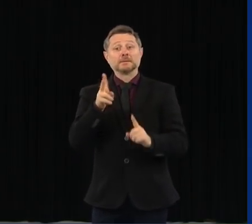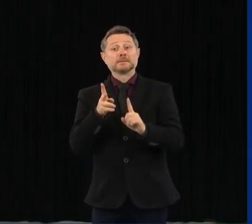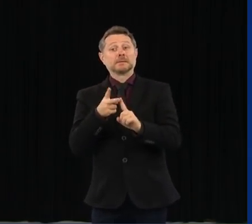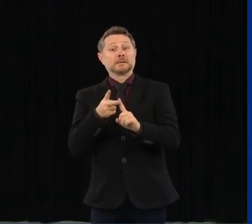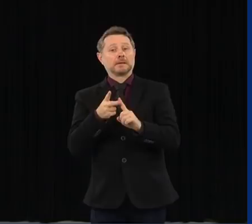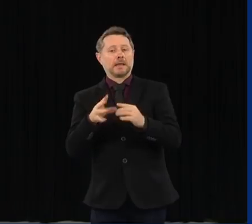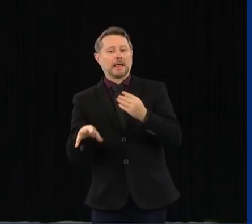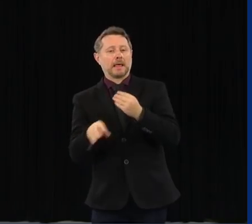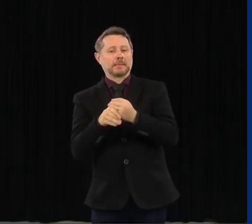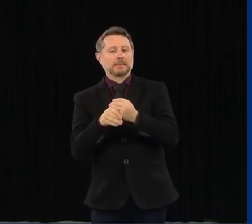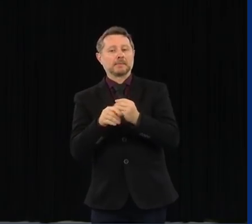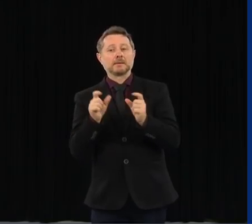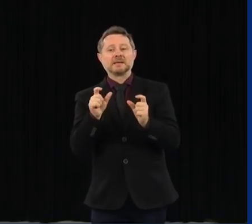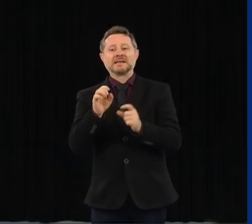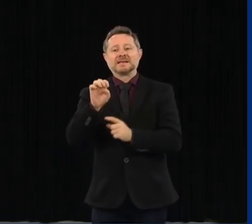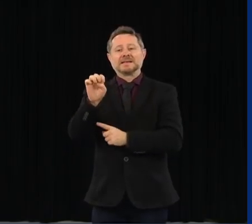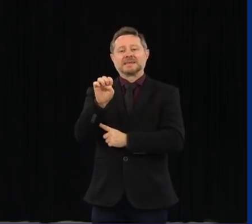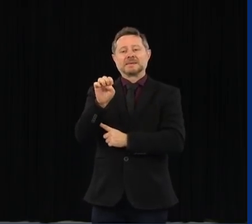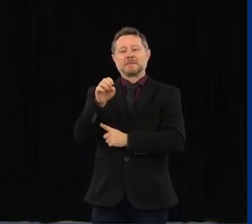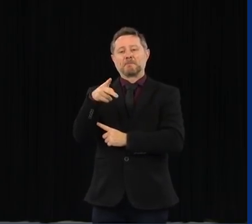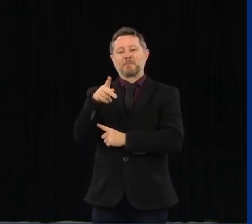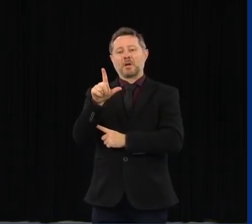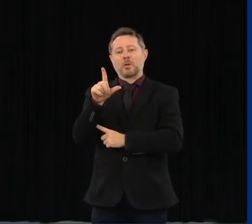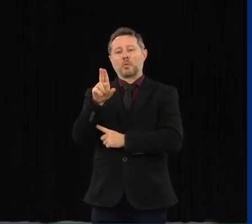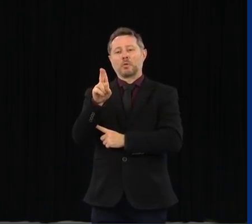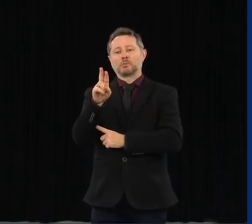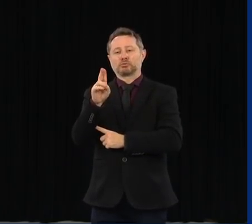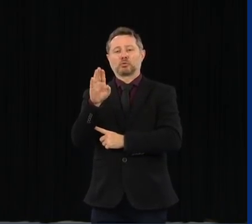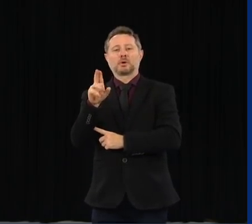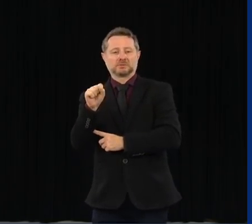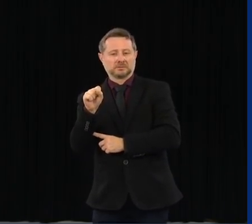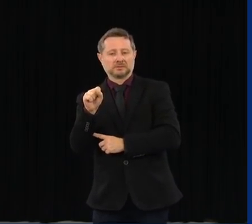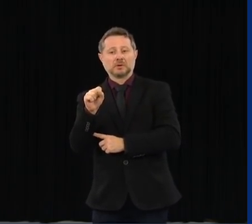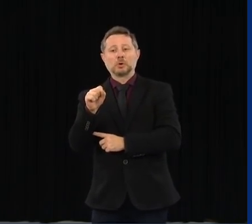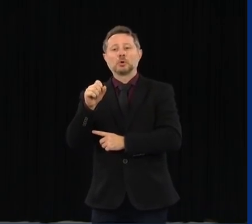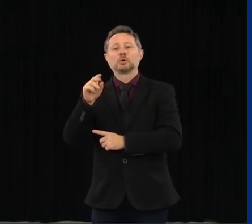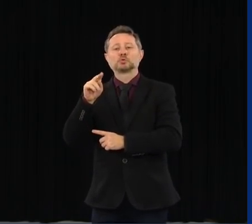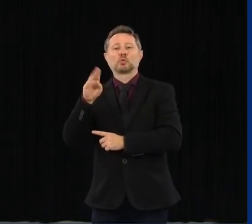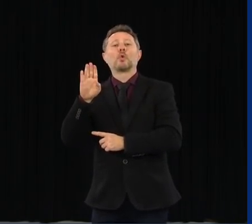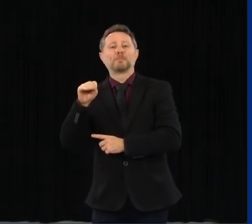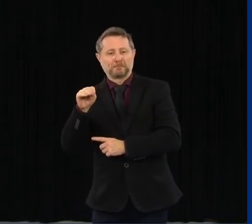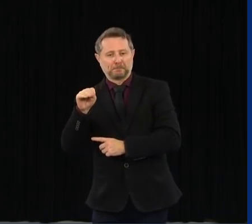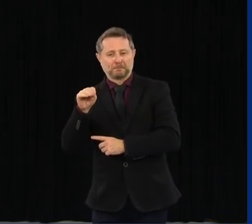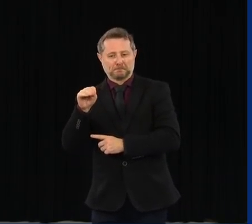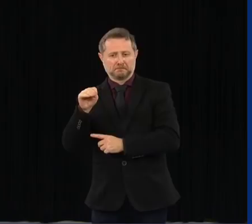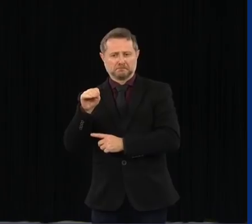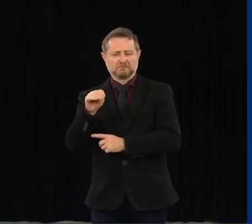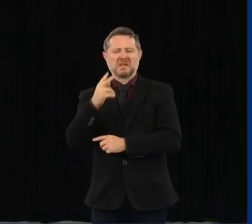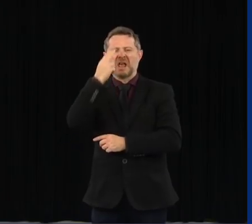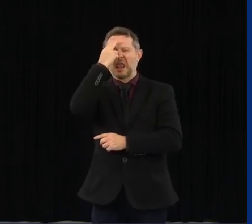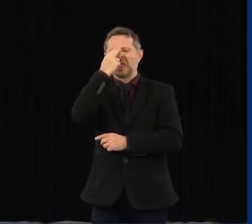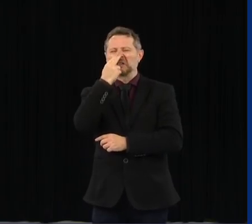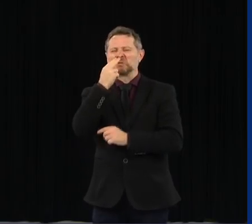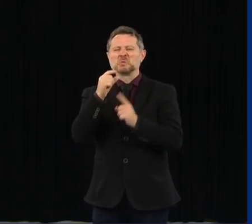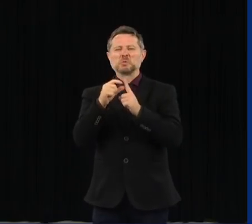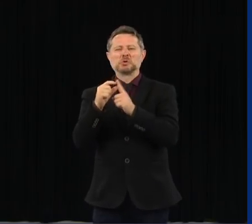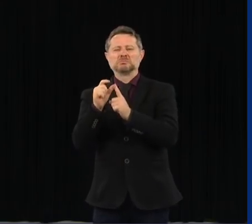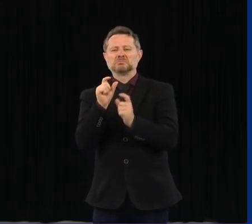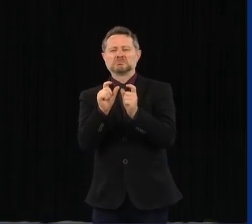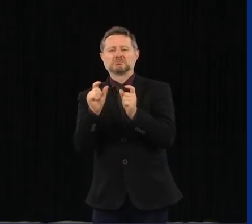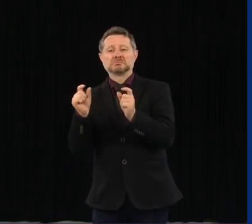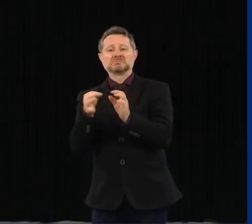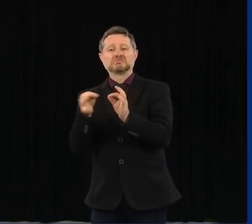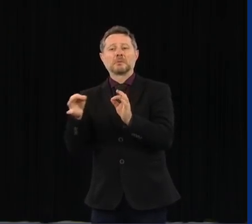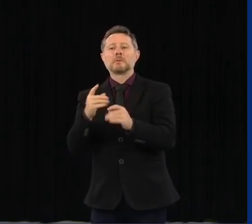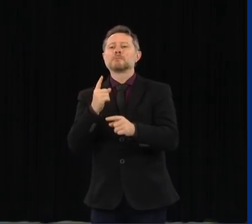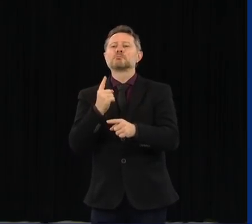e pluribus unum, which is actually more appropriate today than when we started this process. E pluribus